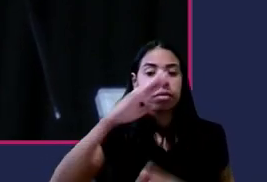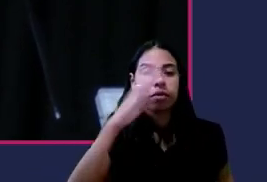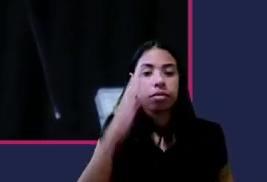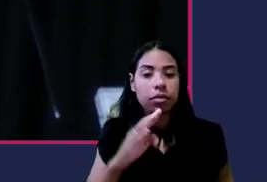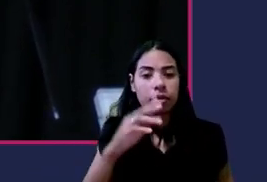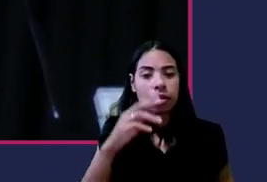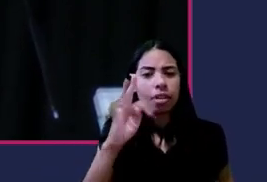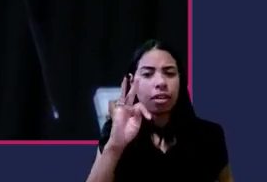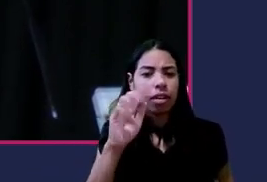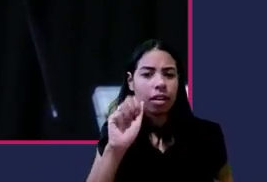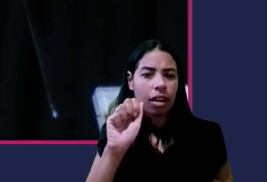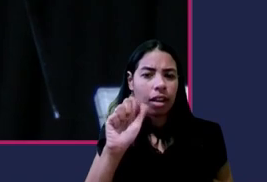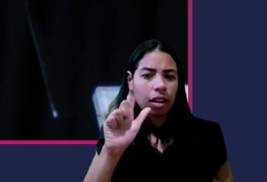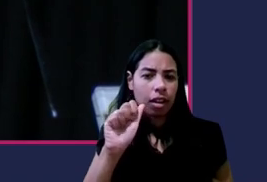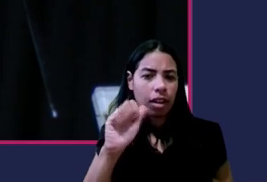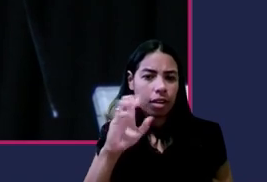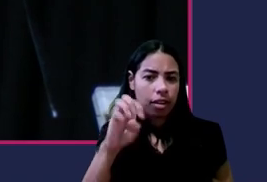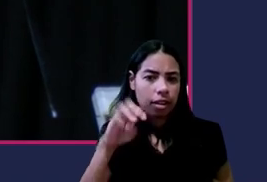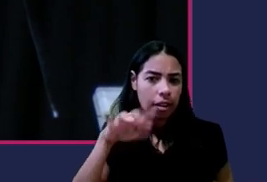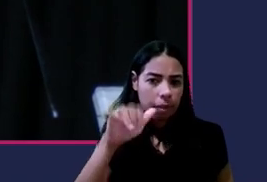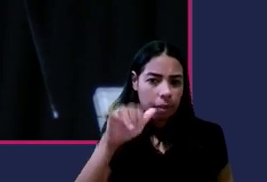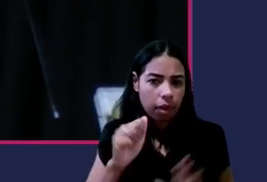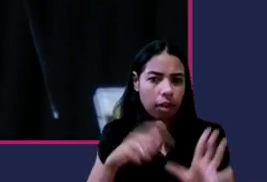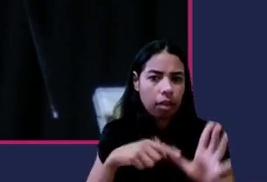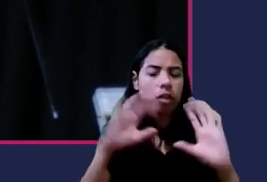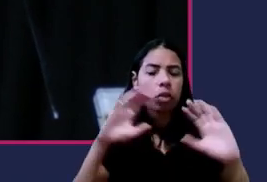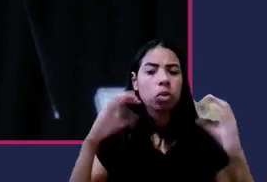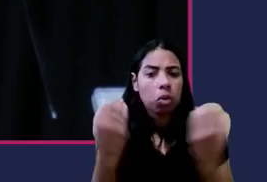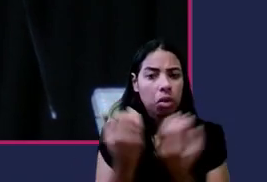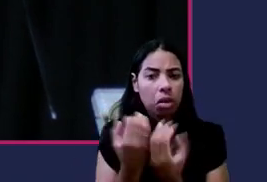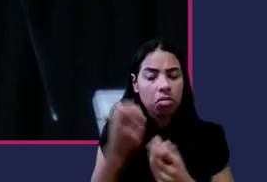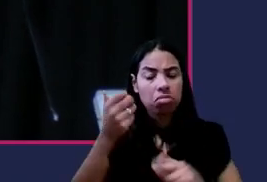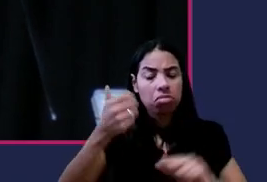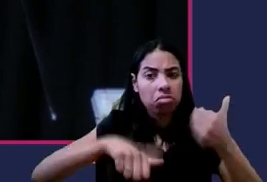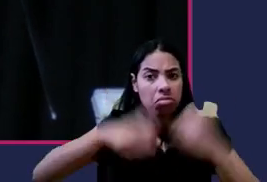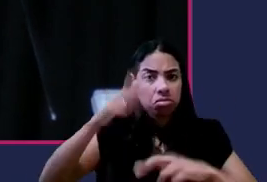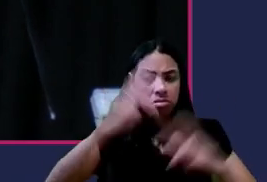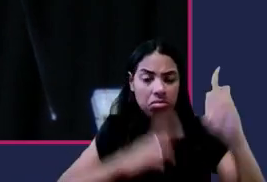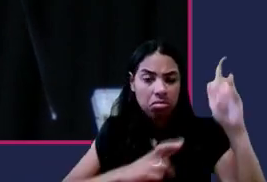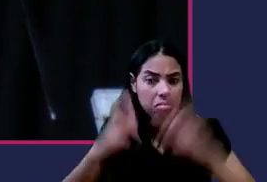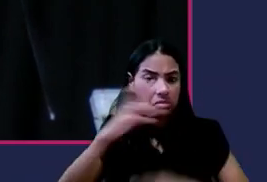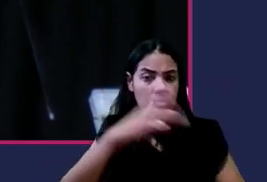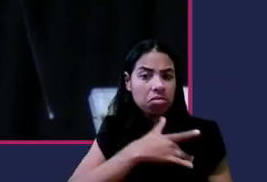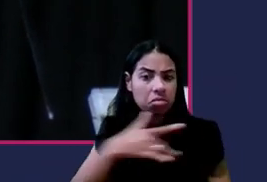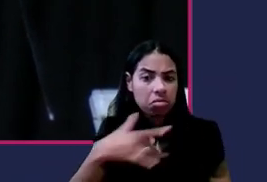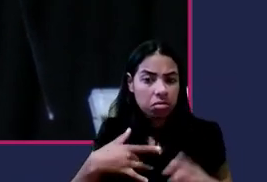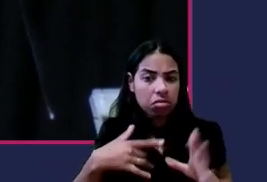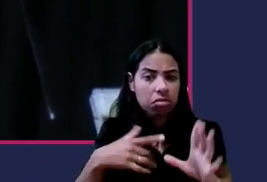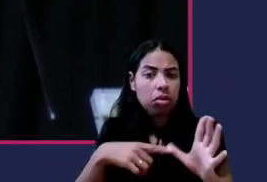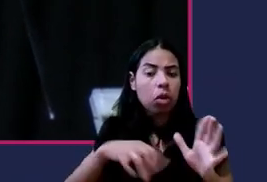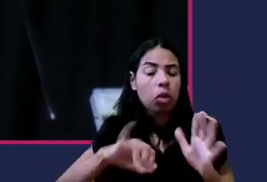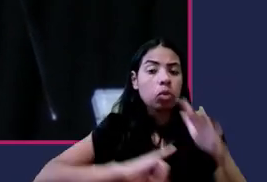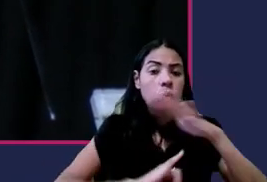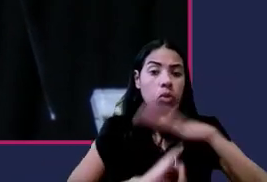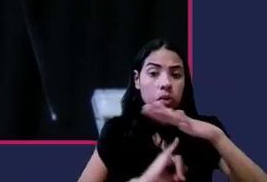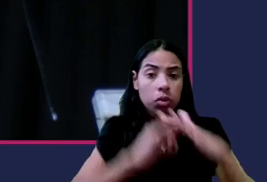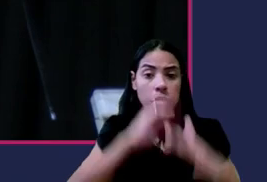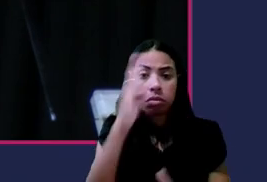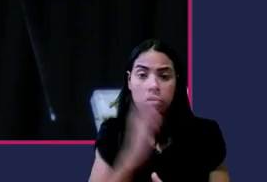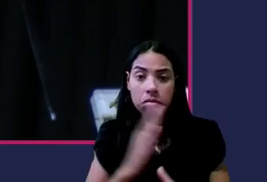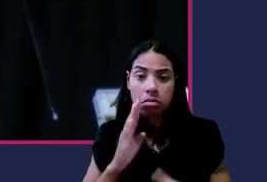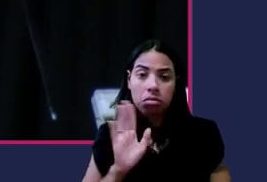Thalassemia Association, to the Brazilian Congress of Audit in Health System, the Brazilian Institute for Responsible